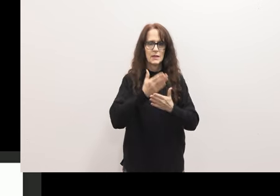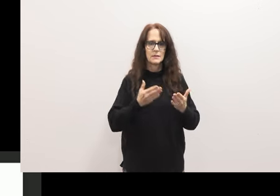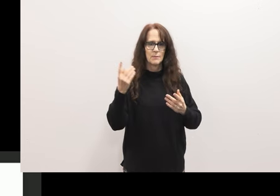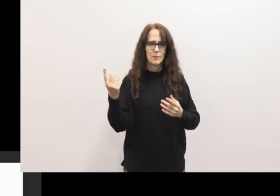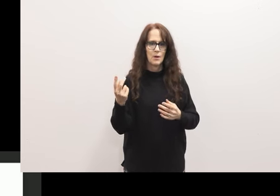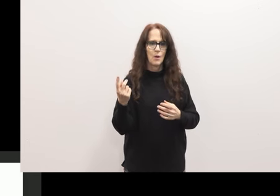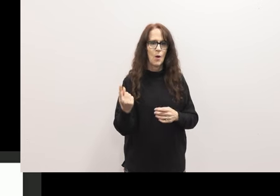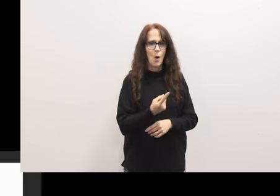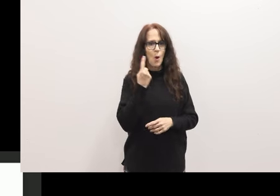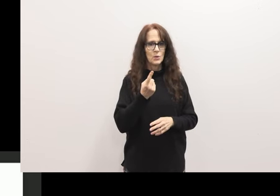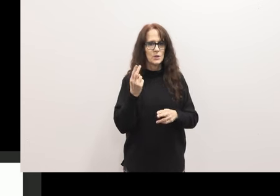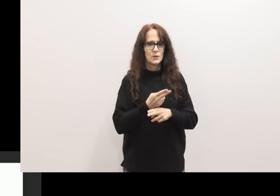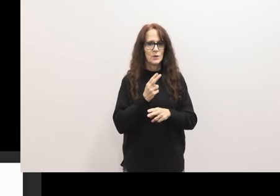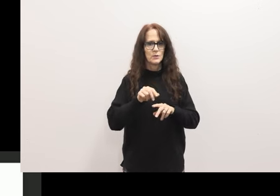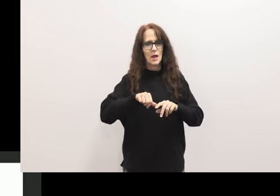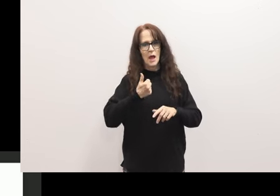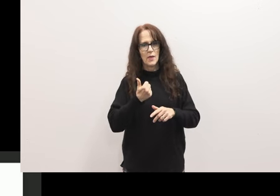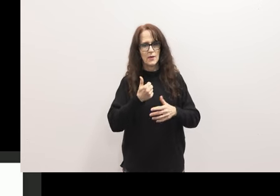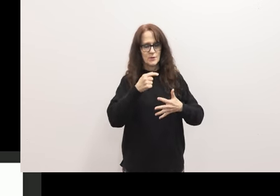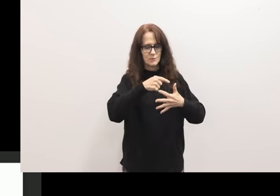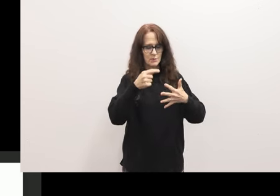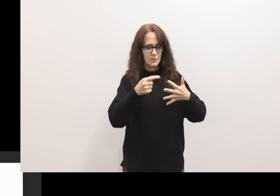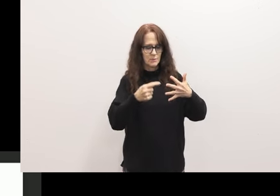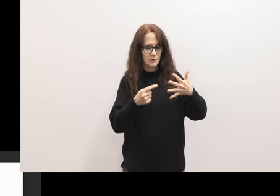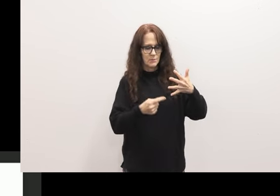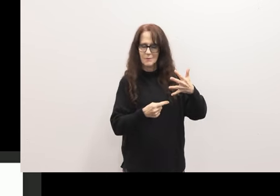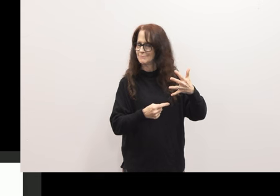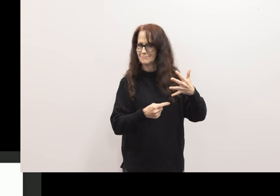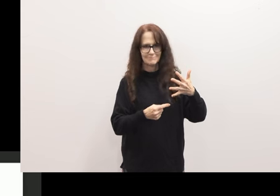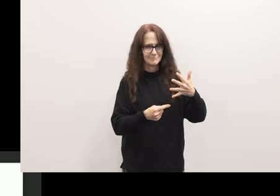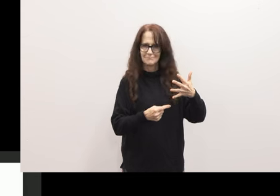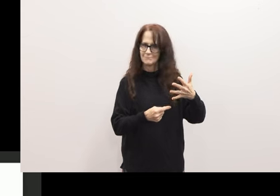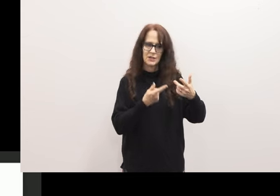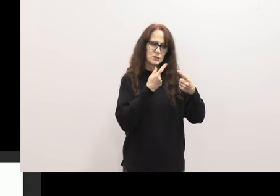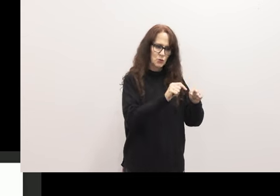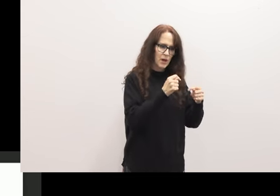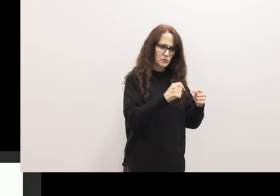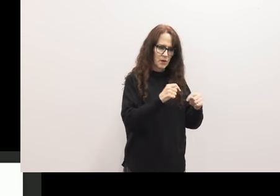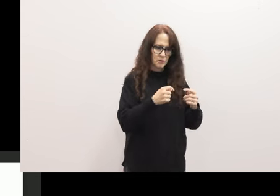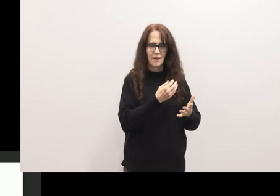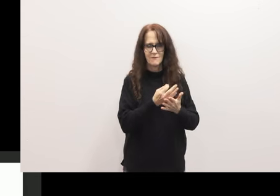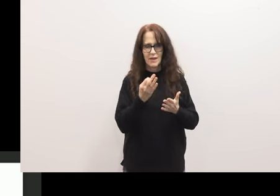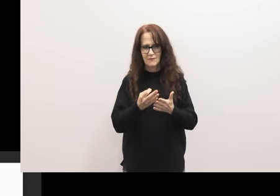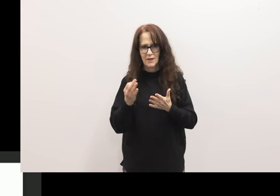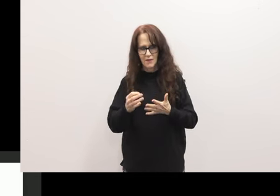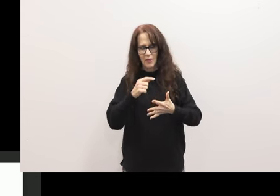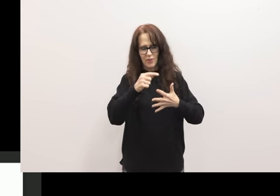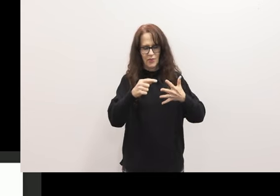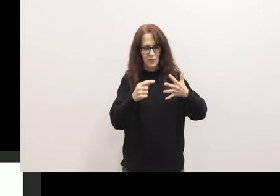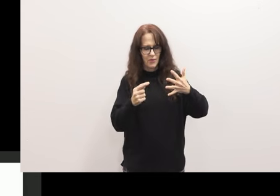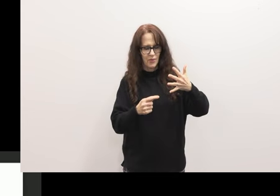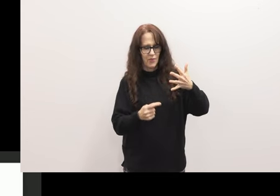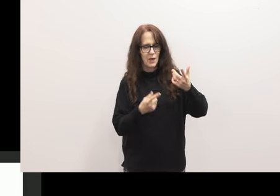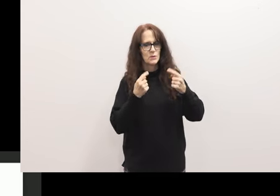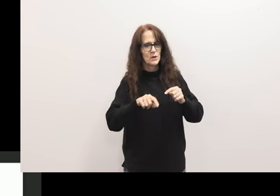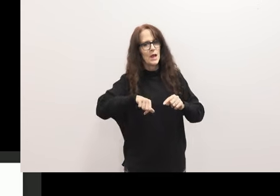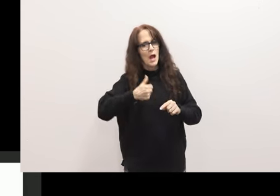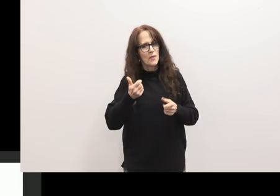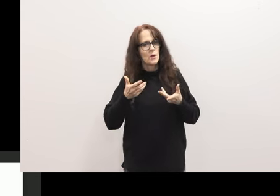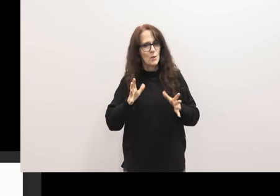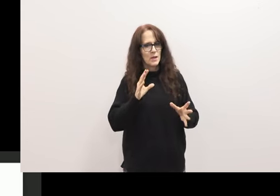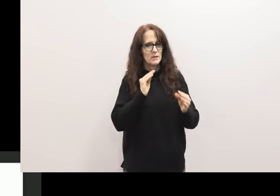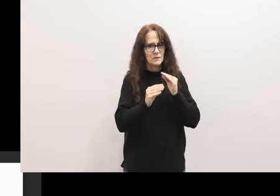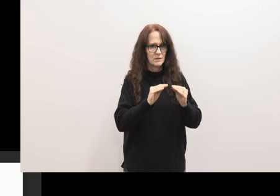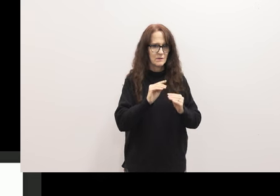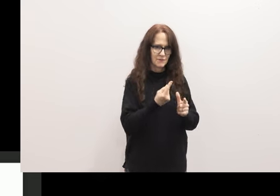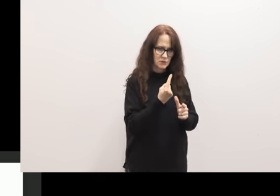only after other means of correction have been attempted and they have failed, but we always try other means of correction